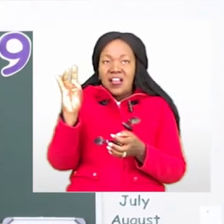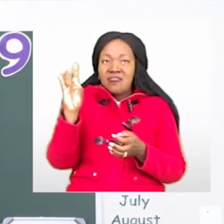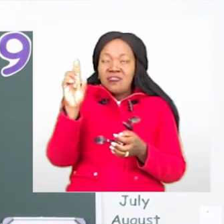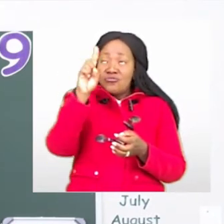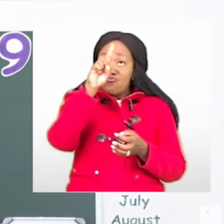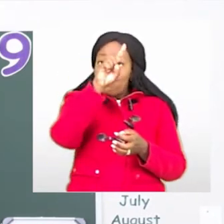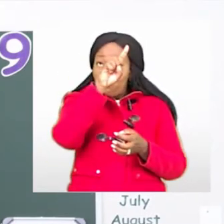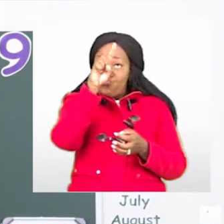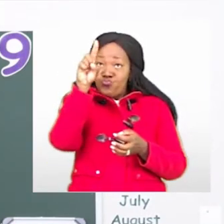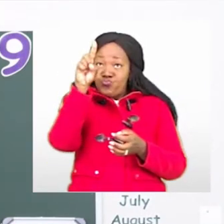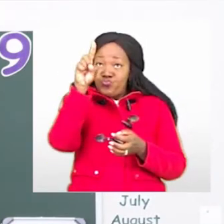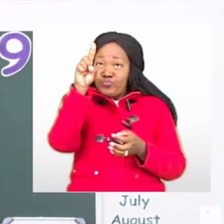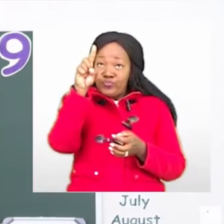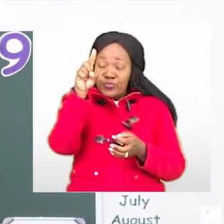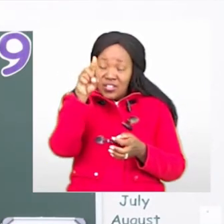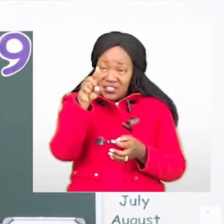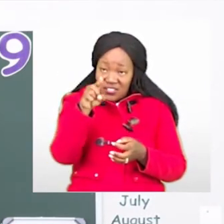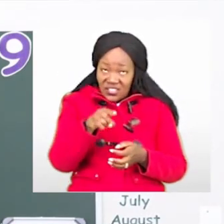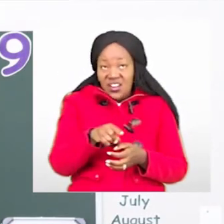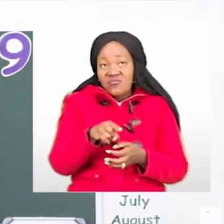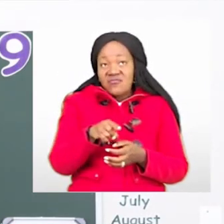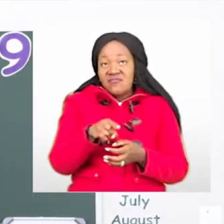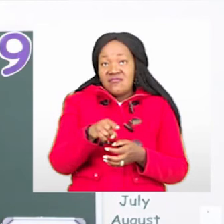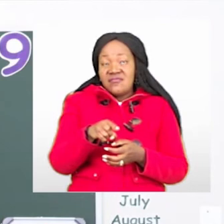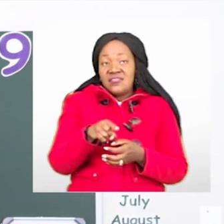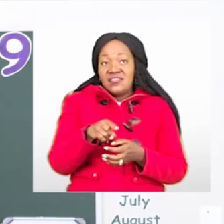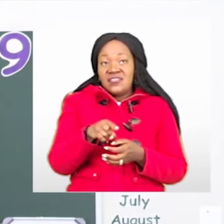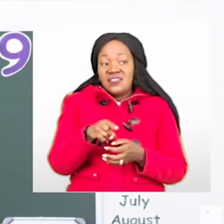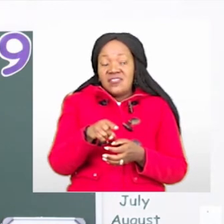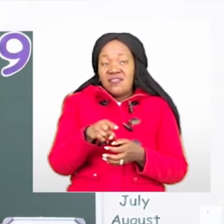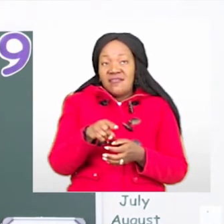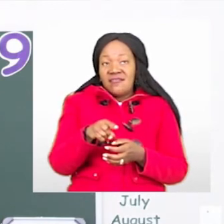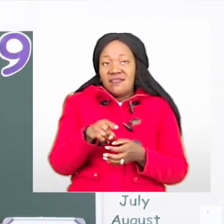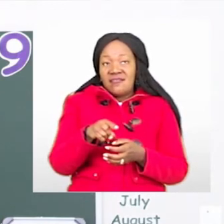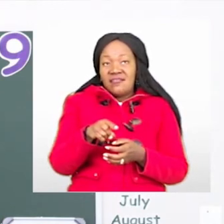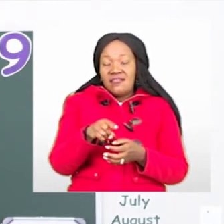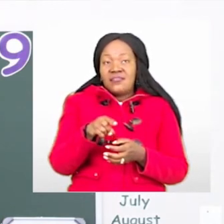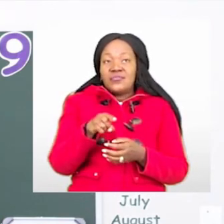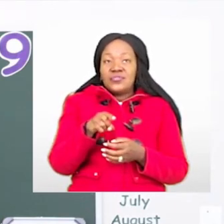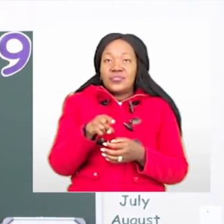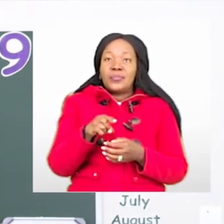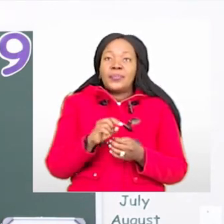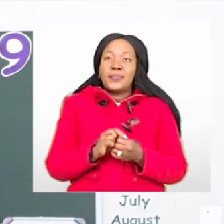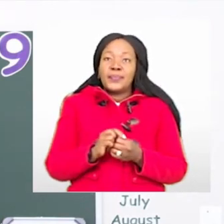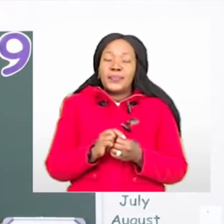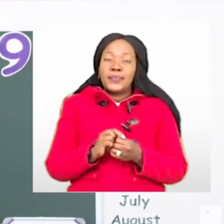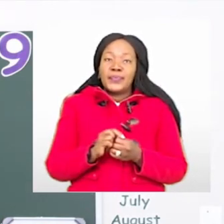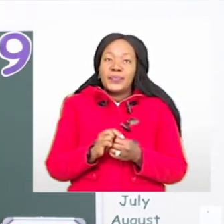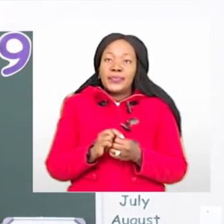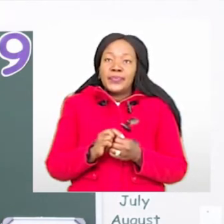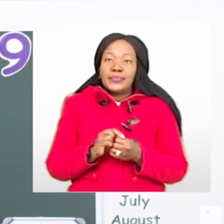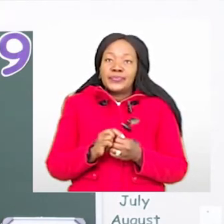sky and down from heaven and we stop. That's how we form